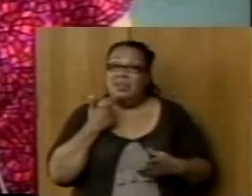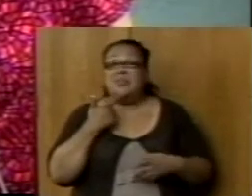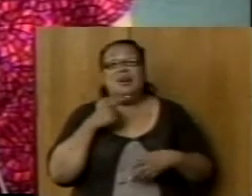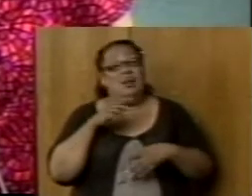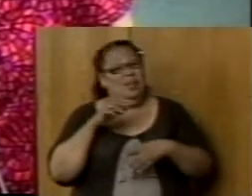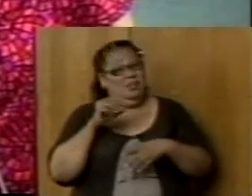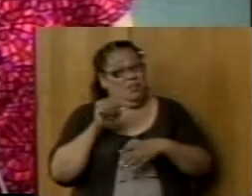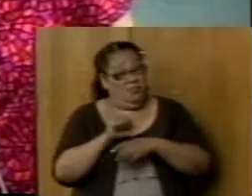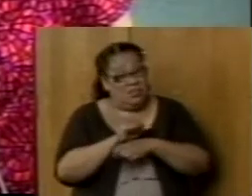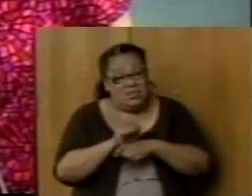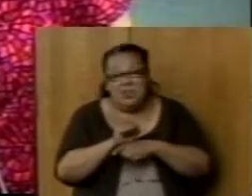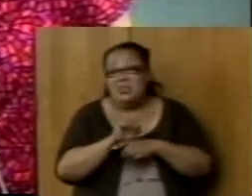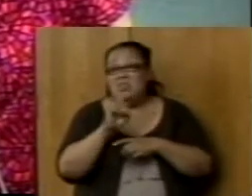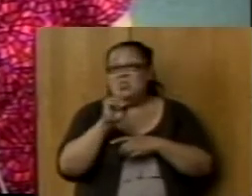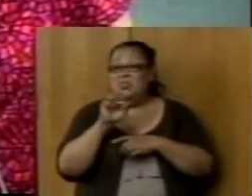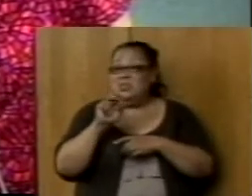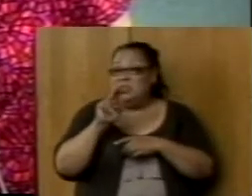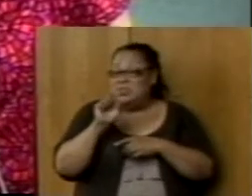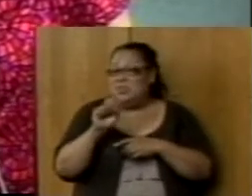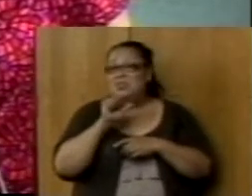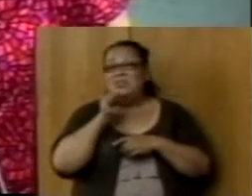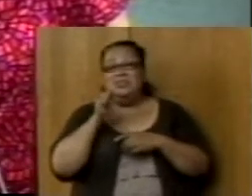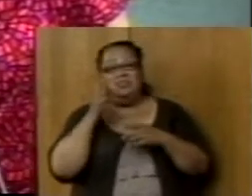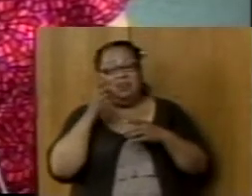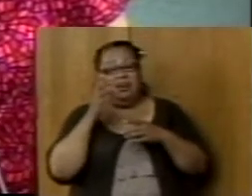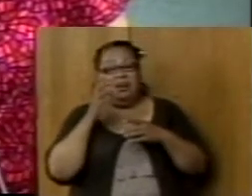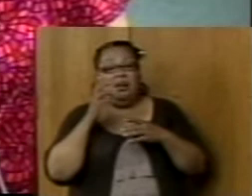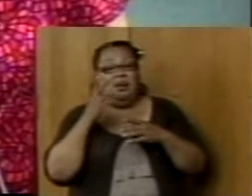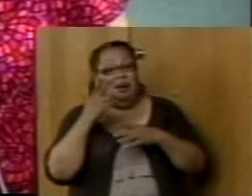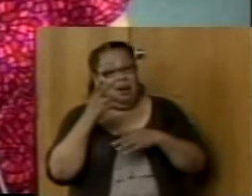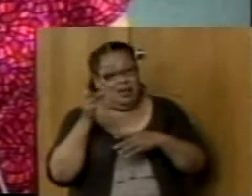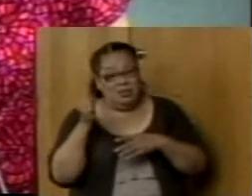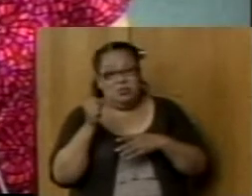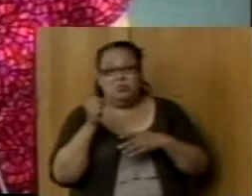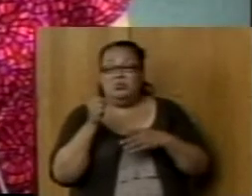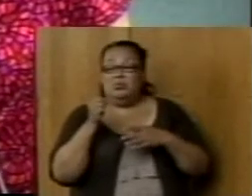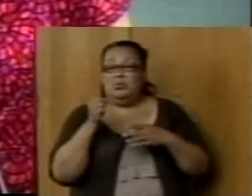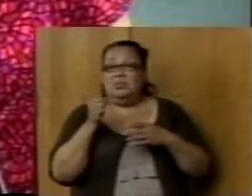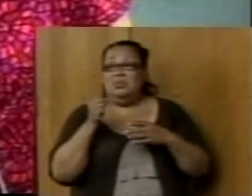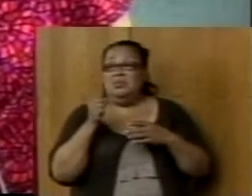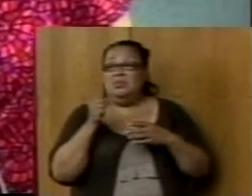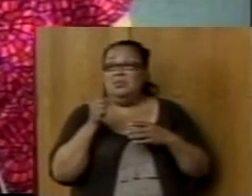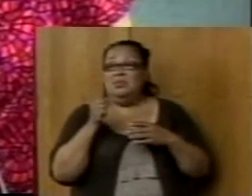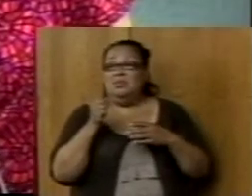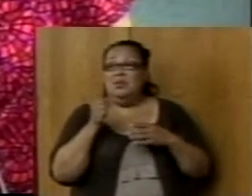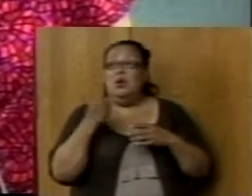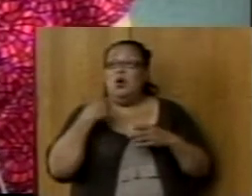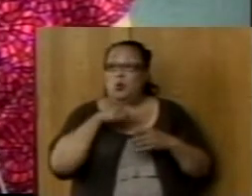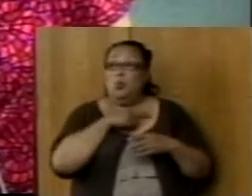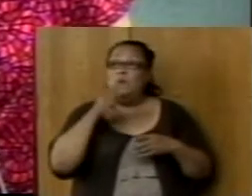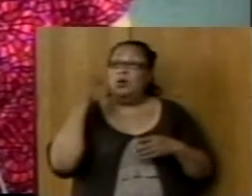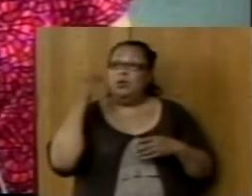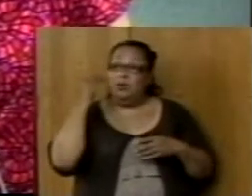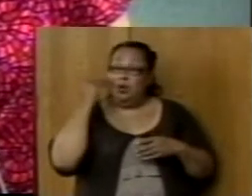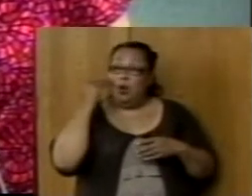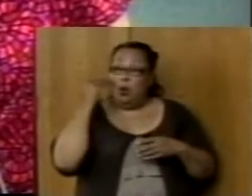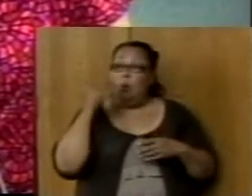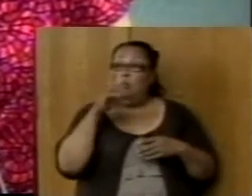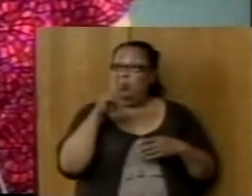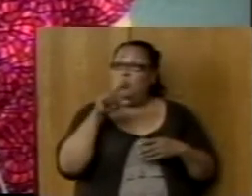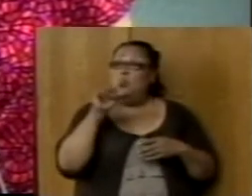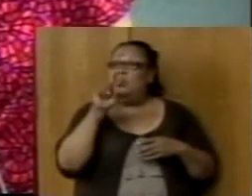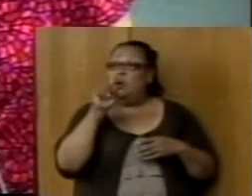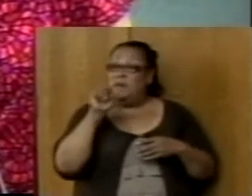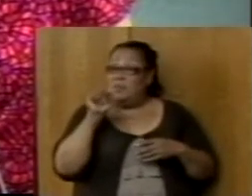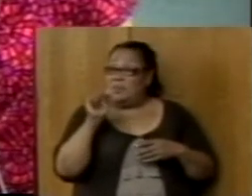our deans, our middle schools, our high schools, in terms of our schools, we do know with the data